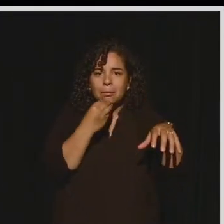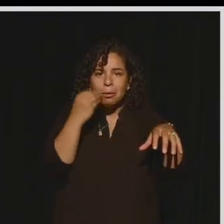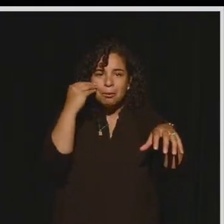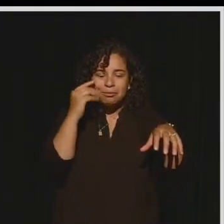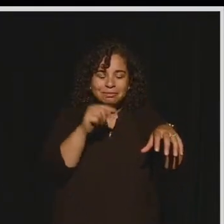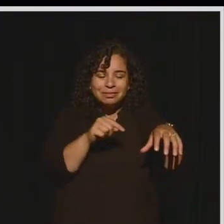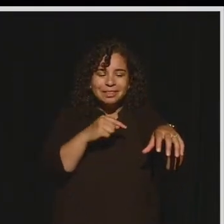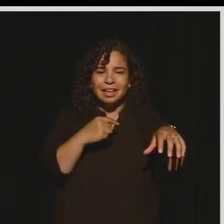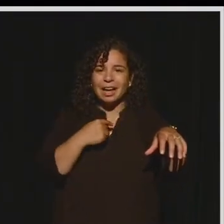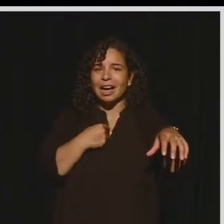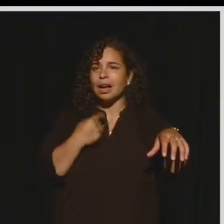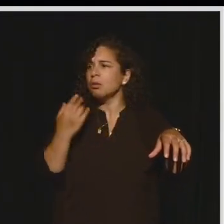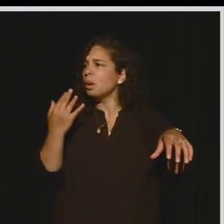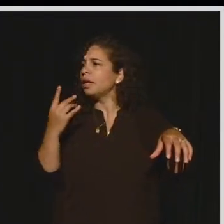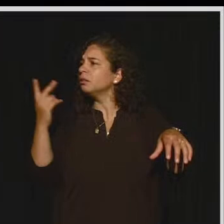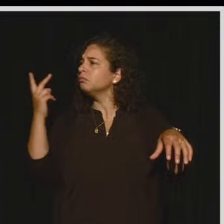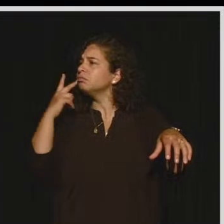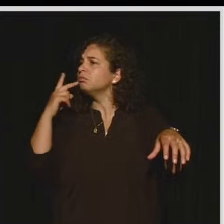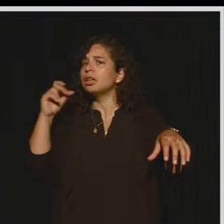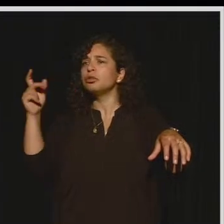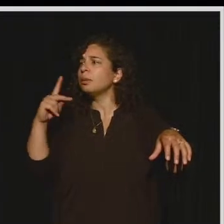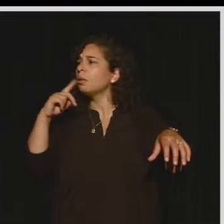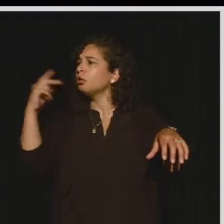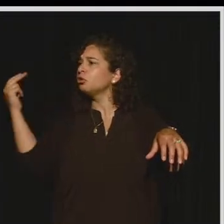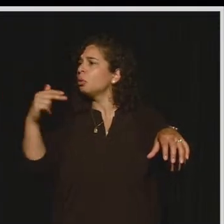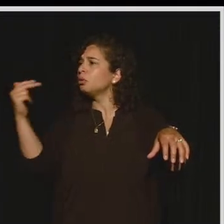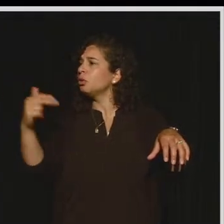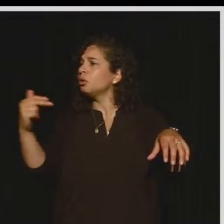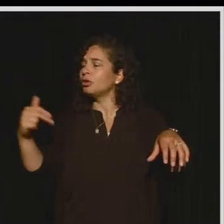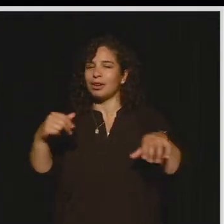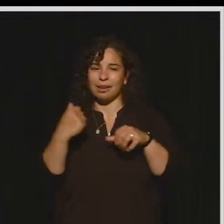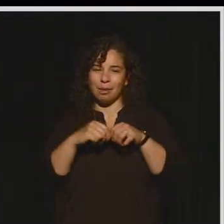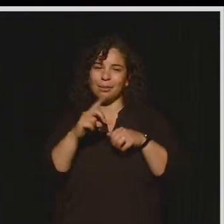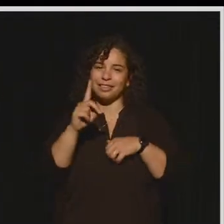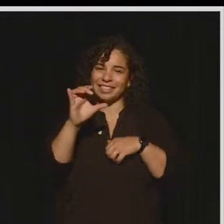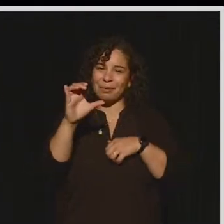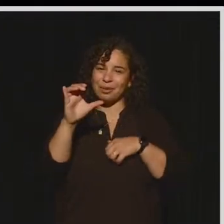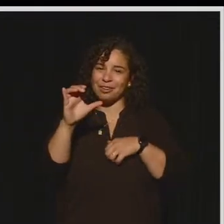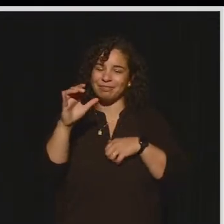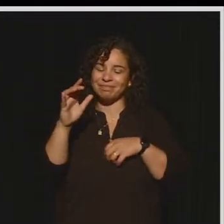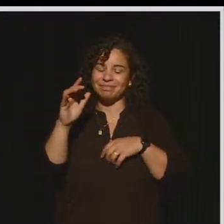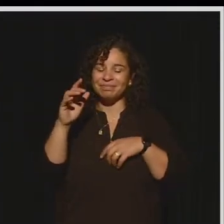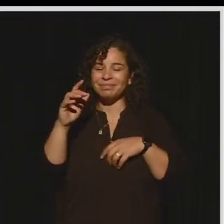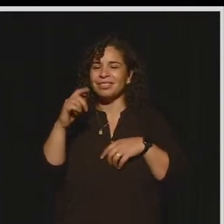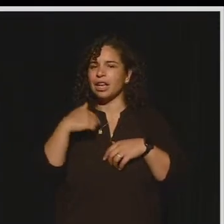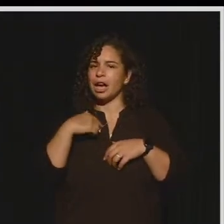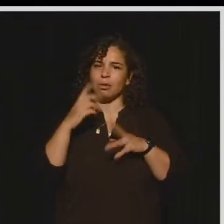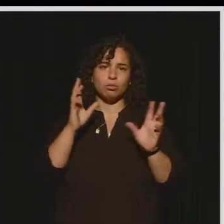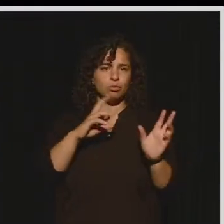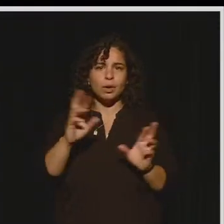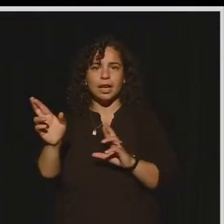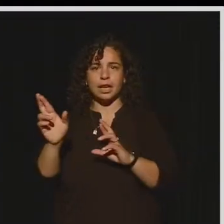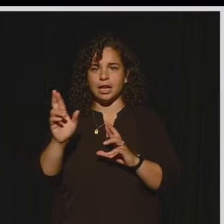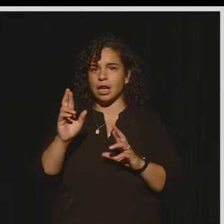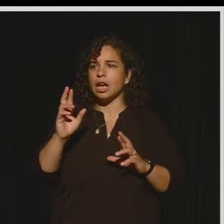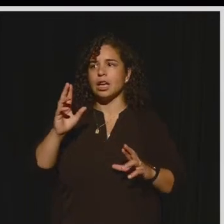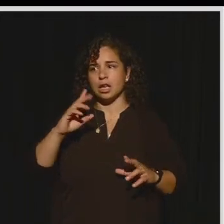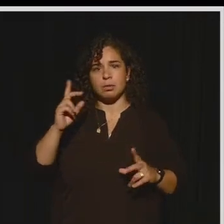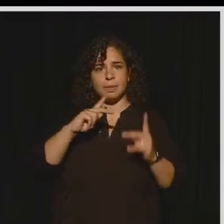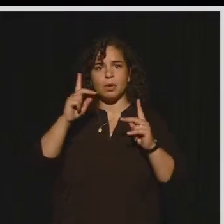for the people to come. It was in December time, and I'm waiting for people to come, and I'm preparing all of my, you know, my